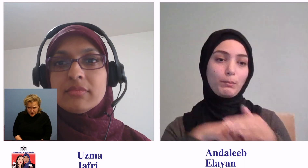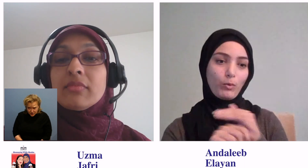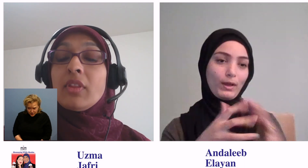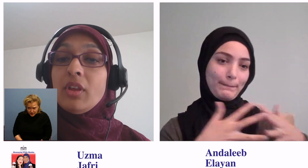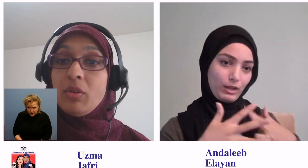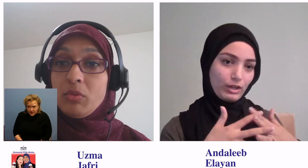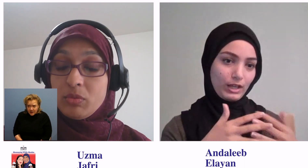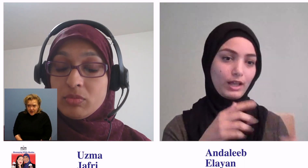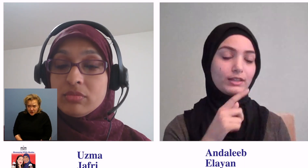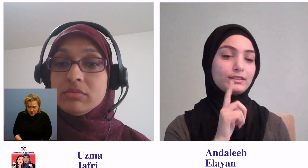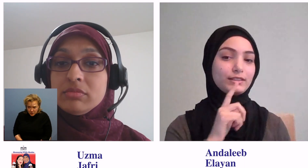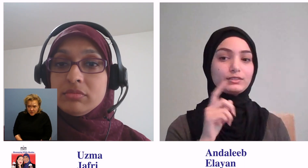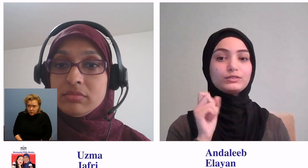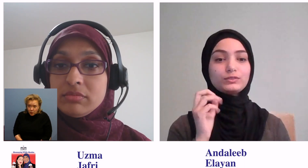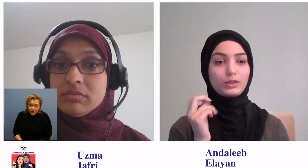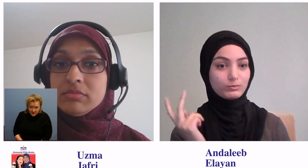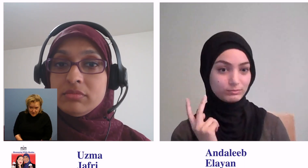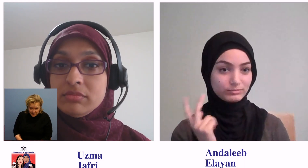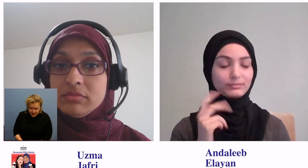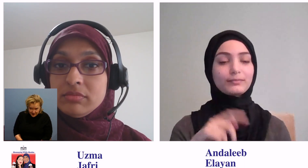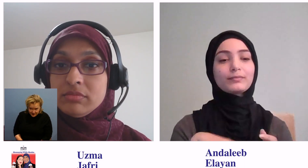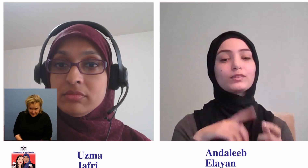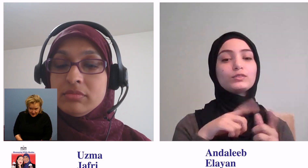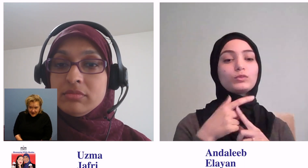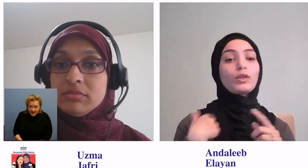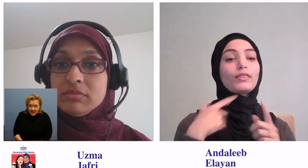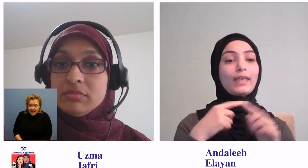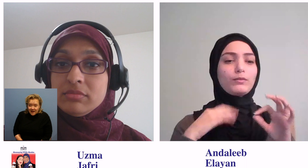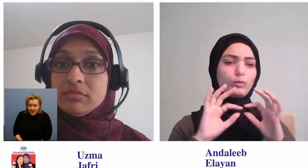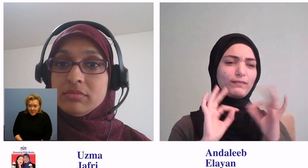younger sister. She was born in America.